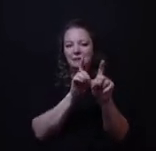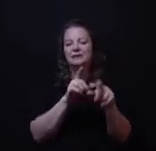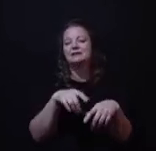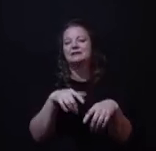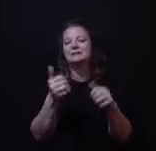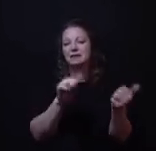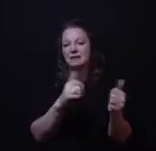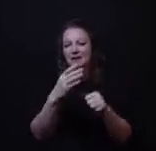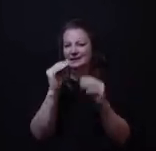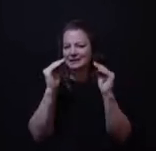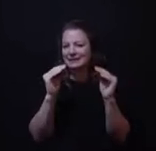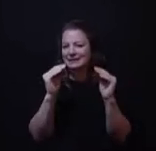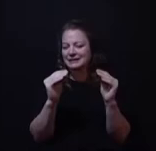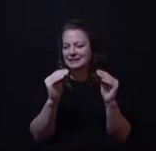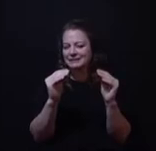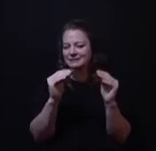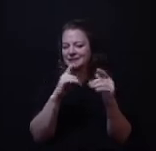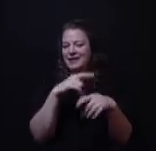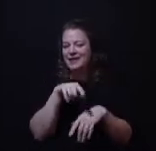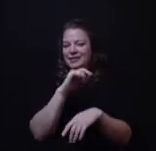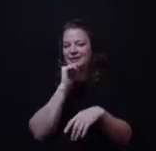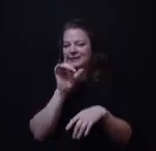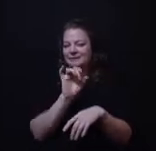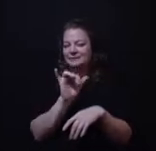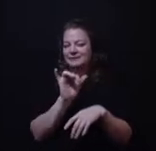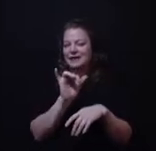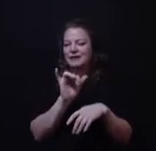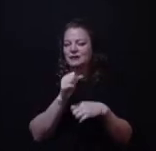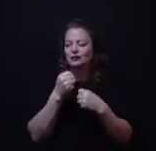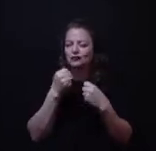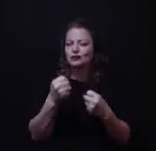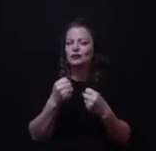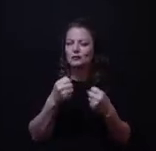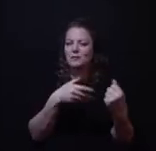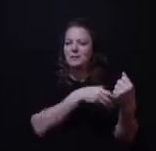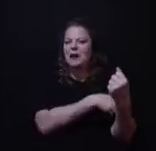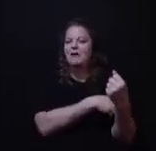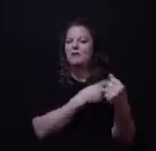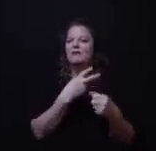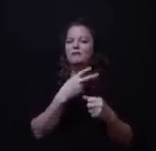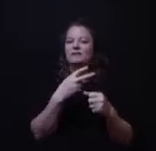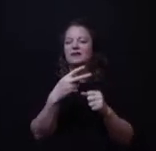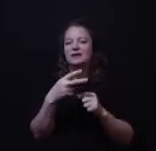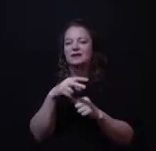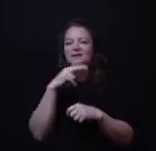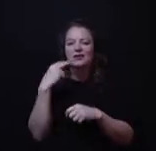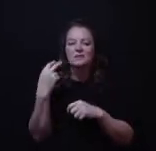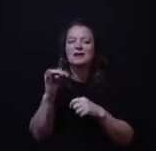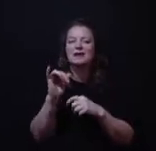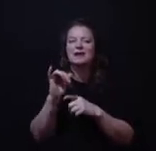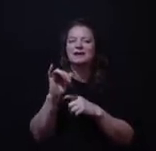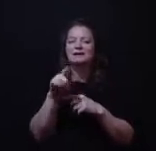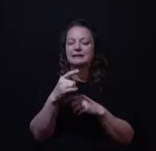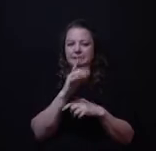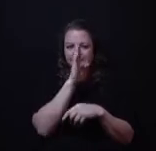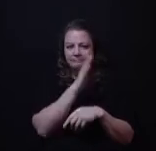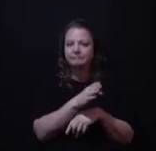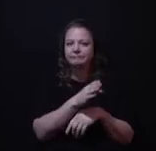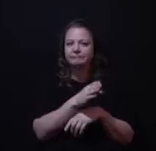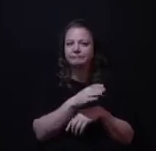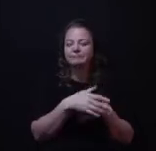same. One of them is this super powerful, active, ongoing verb. It's like a, it's got